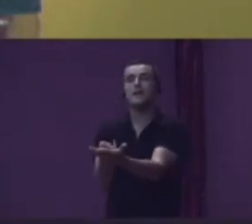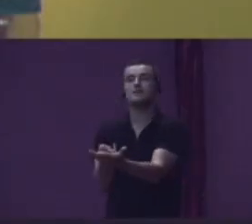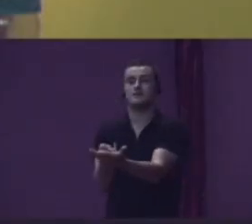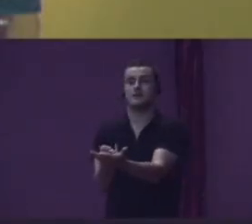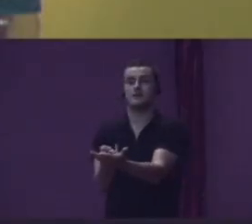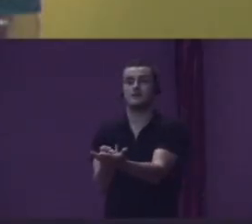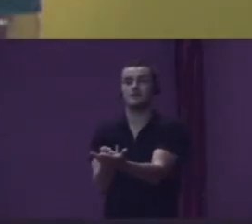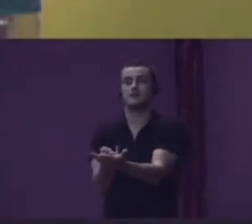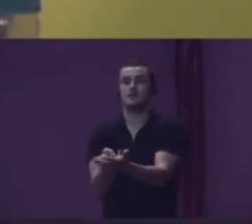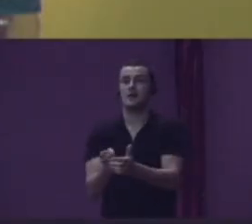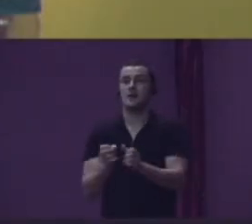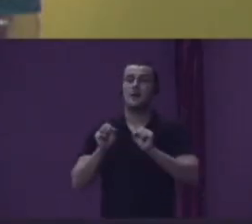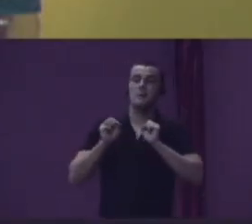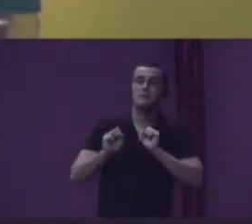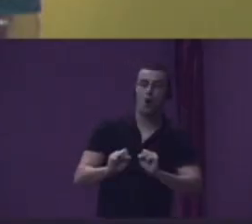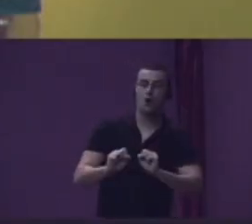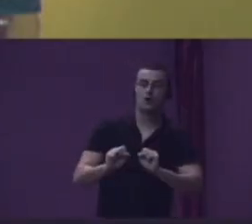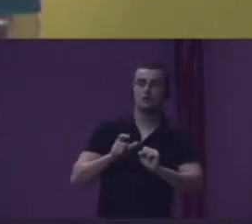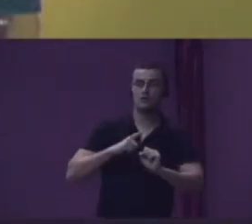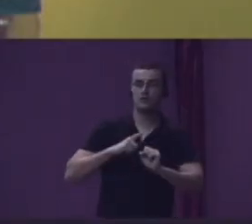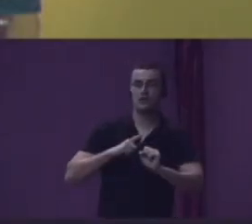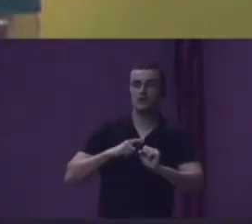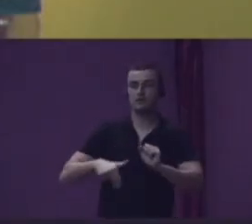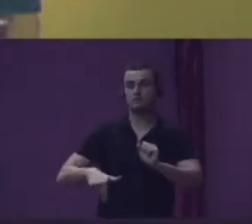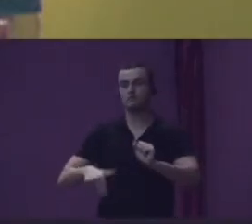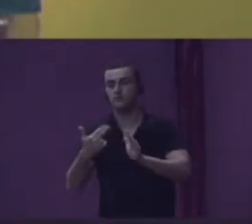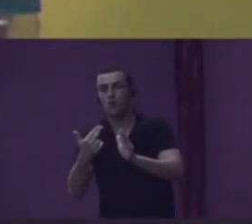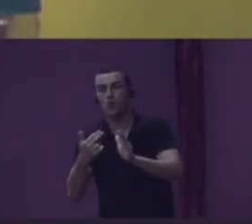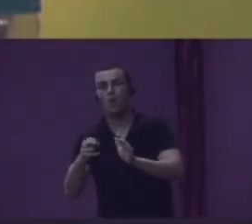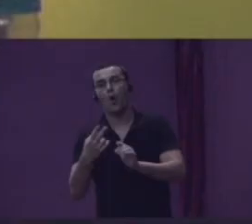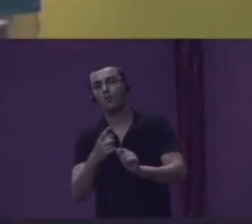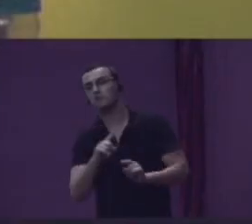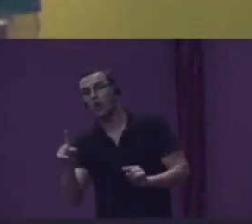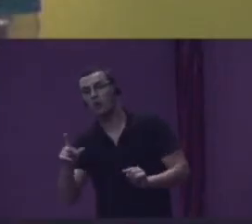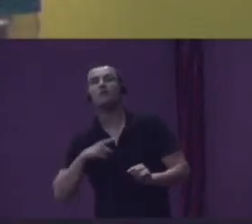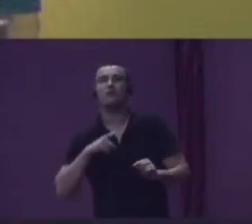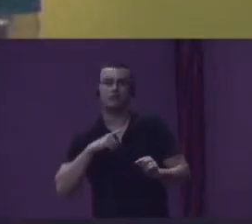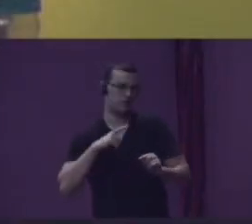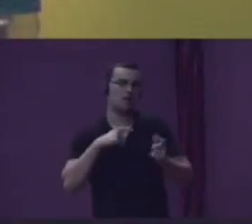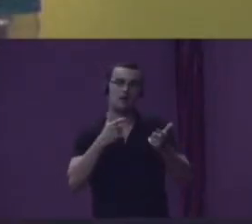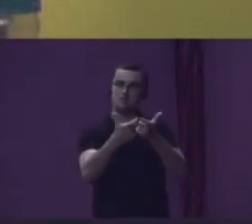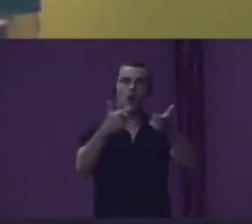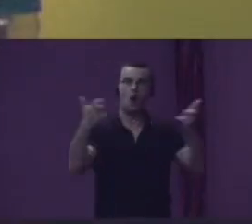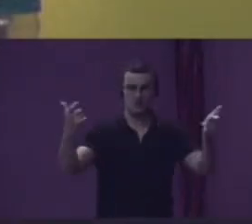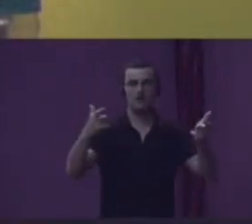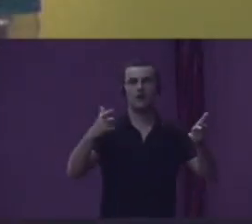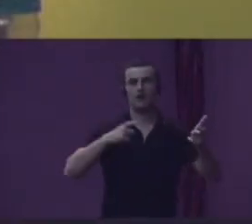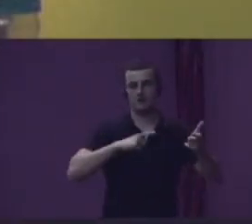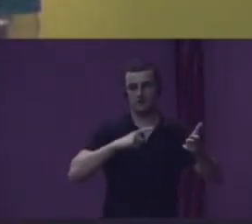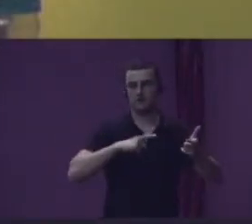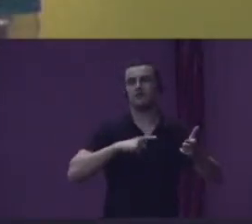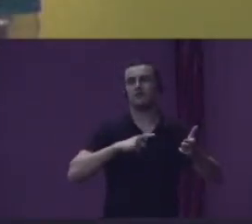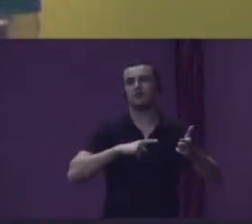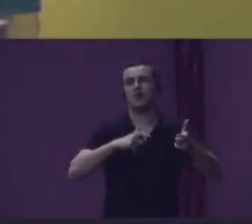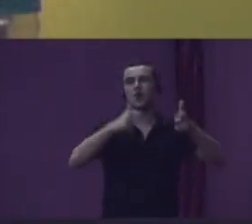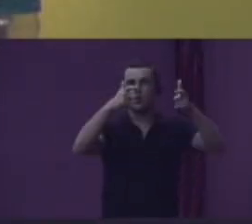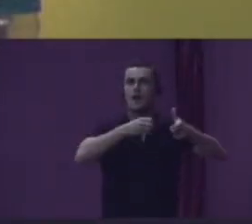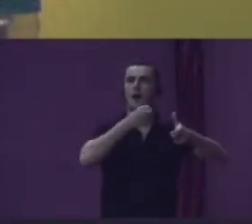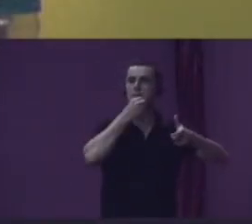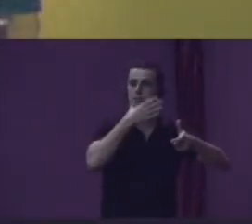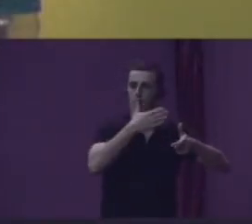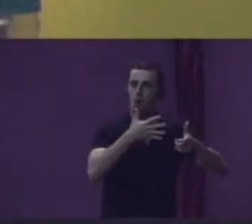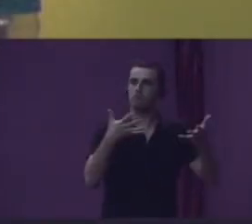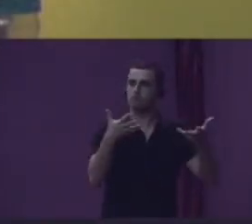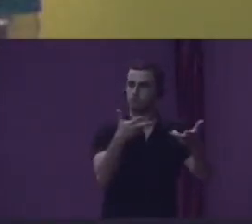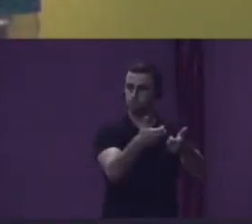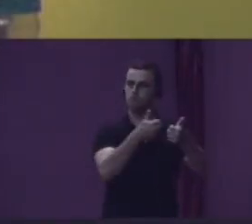Many of these facilities have a list of conditions that are excluded, a list of things that a woman has to do to show her